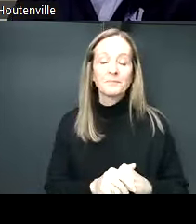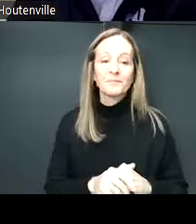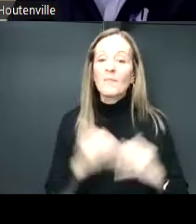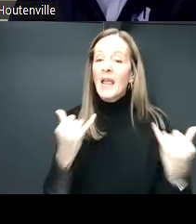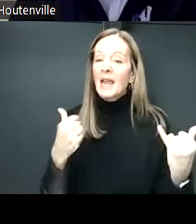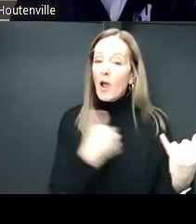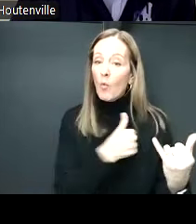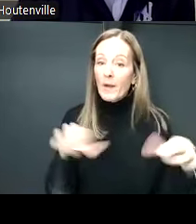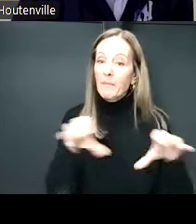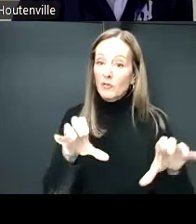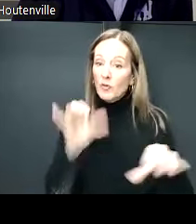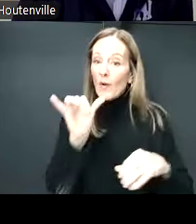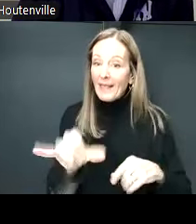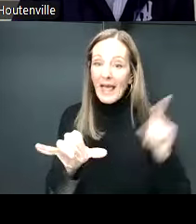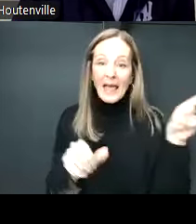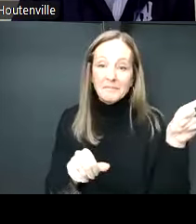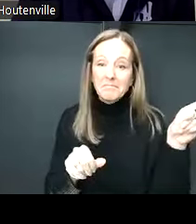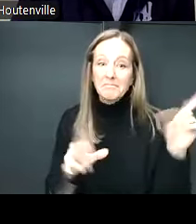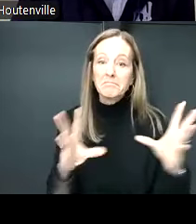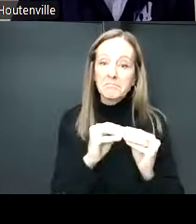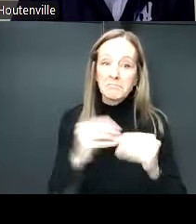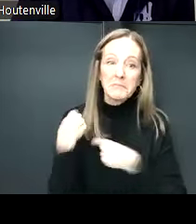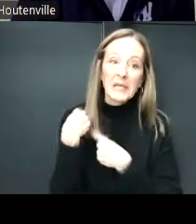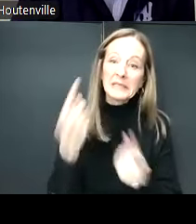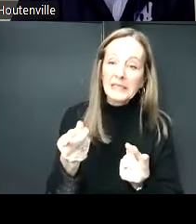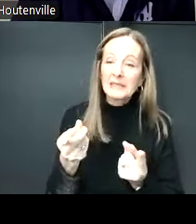doing that since at least